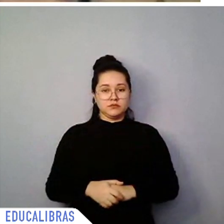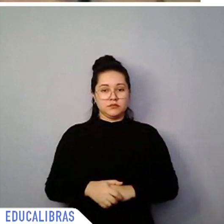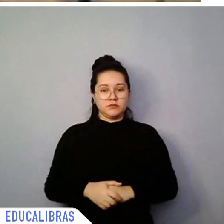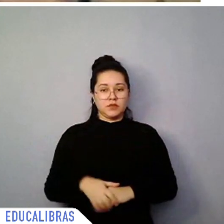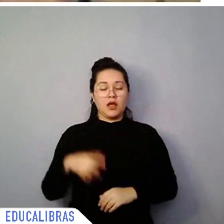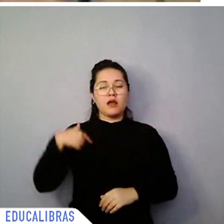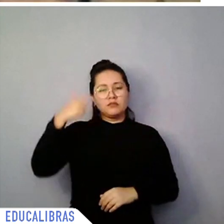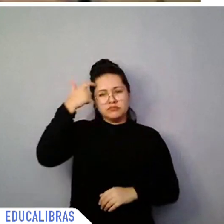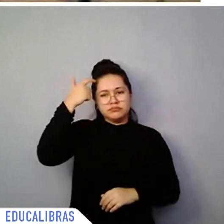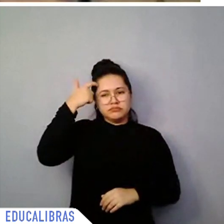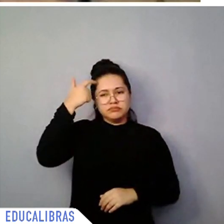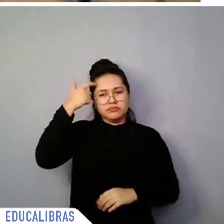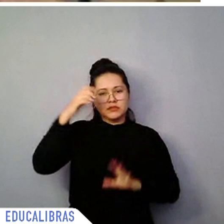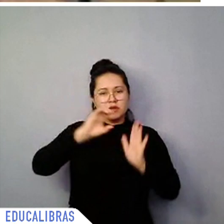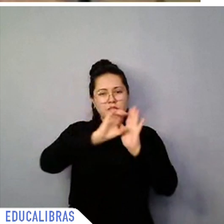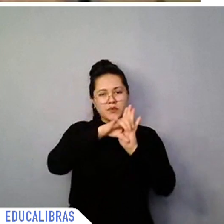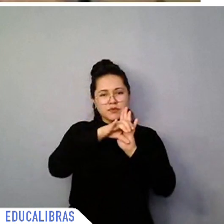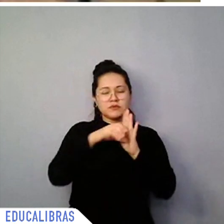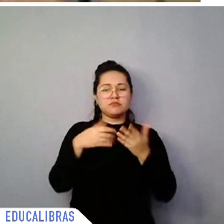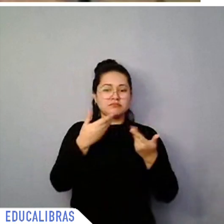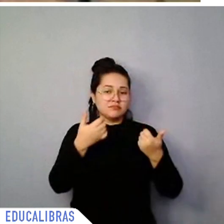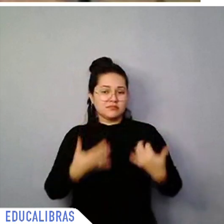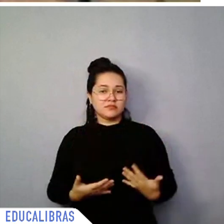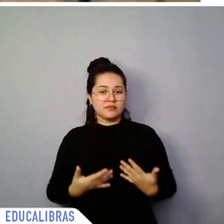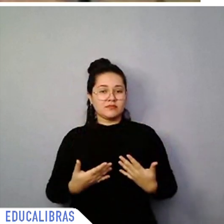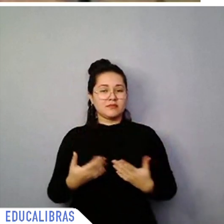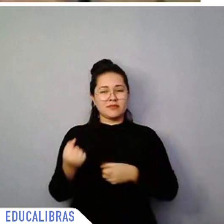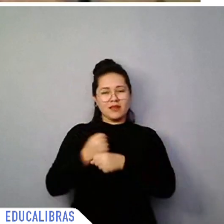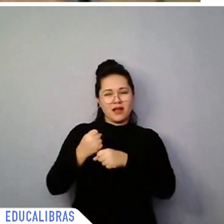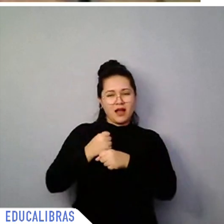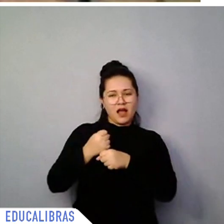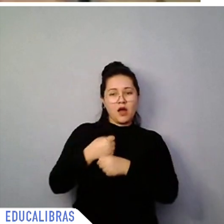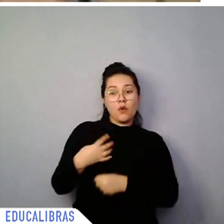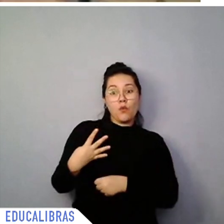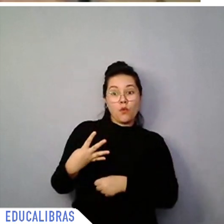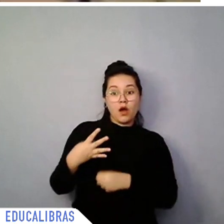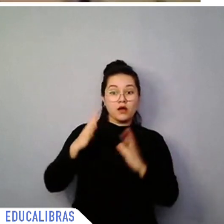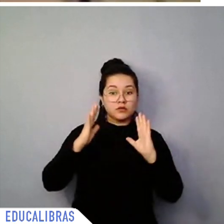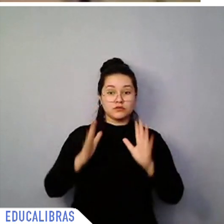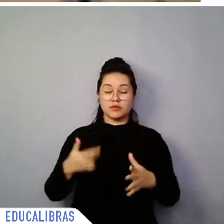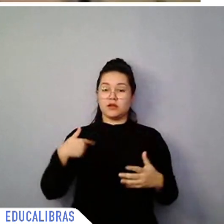fight for. I just want to conclude